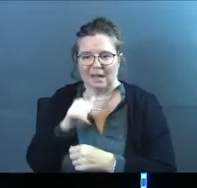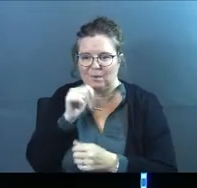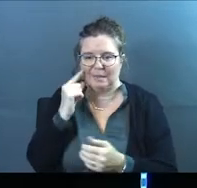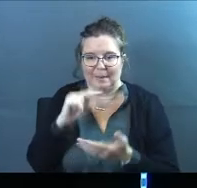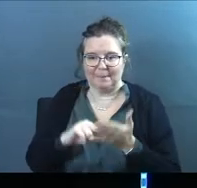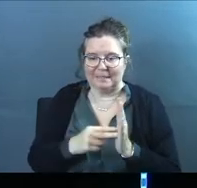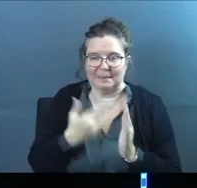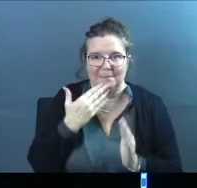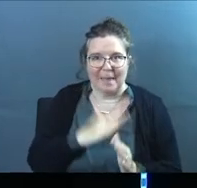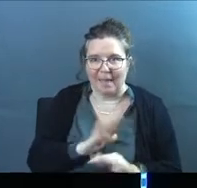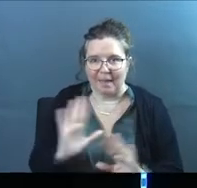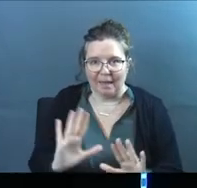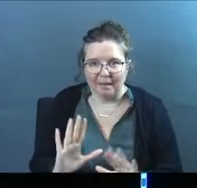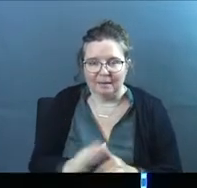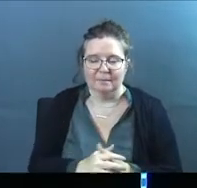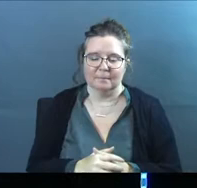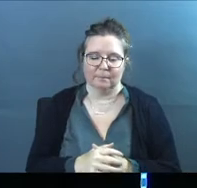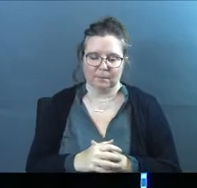don't think that means it's a bad thing.